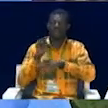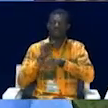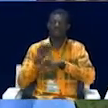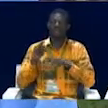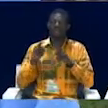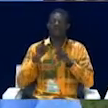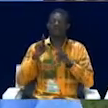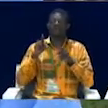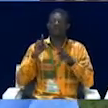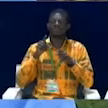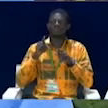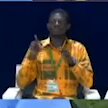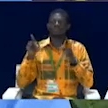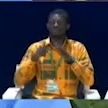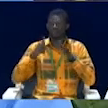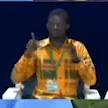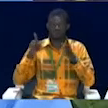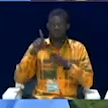2.